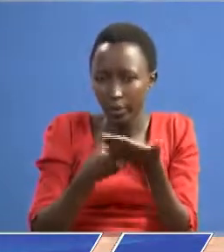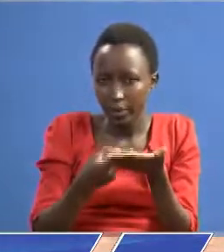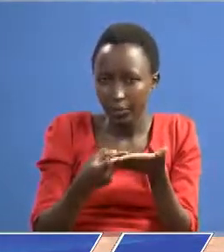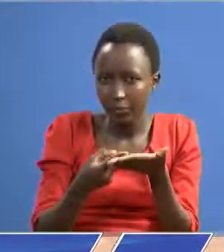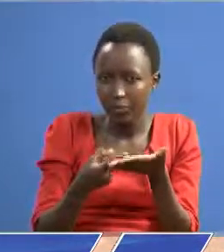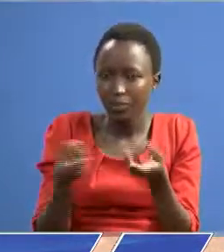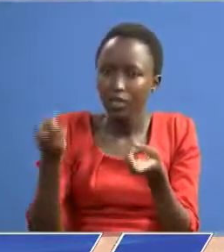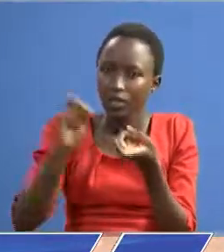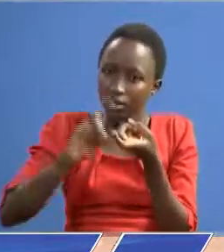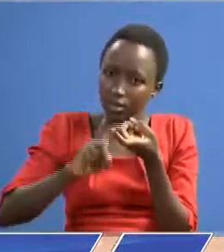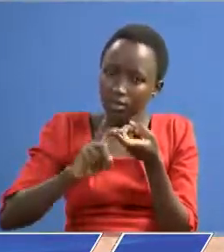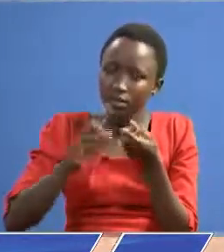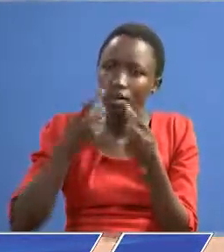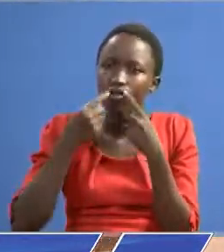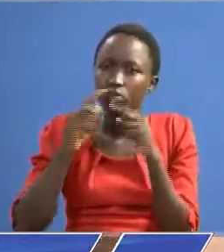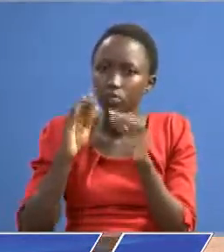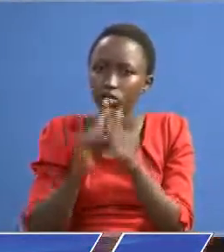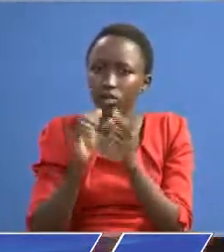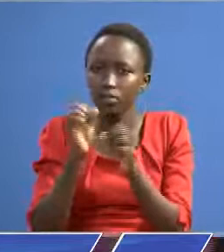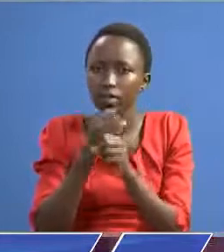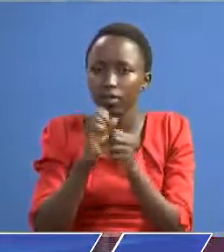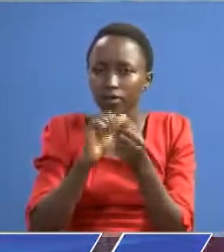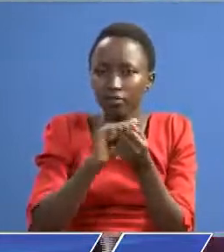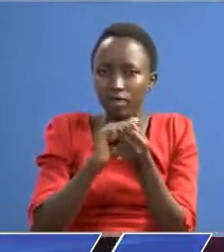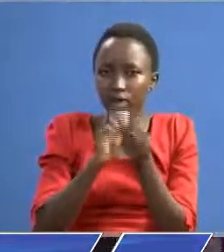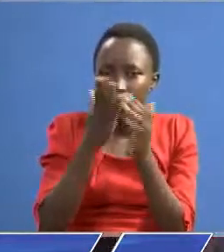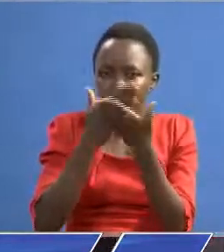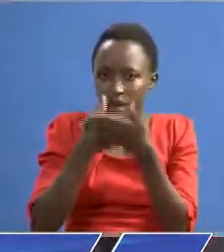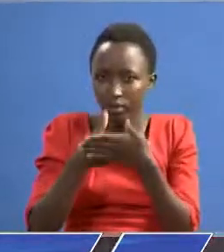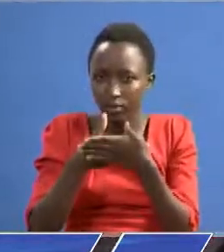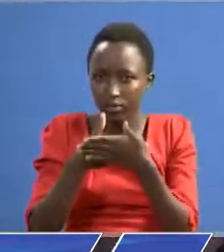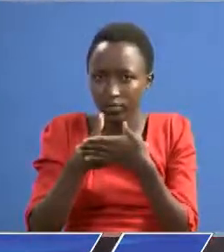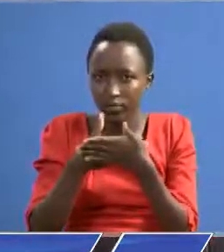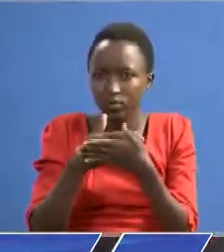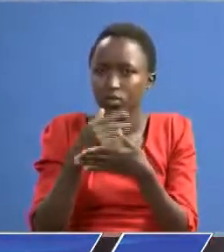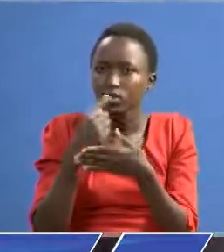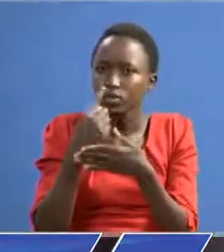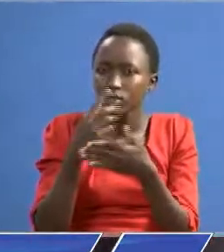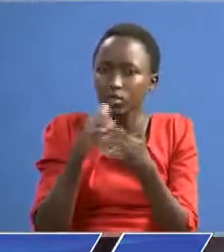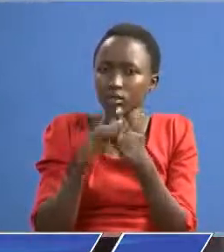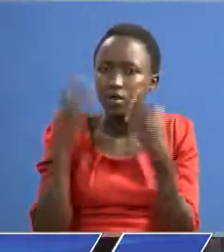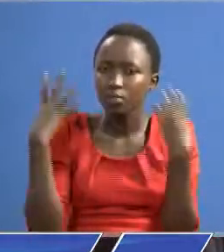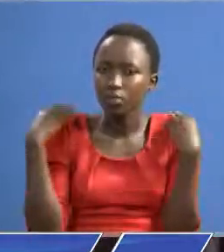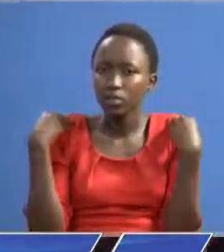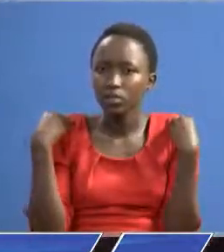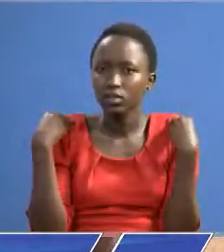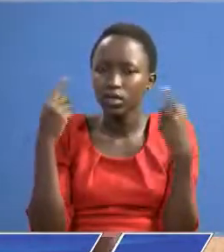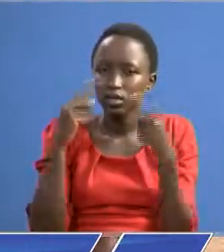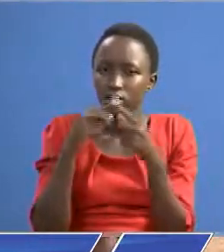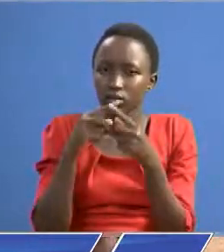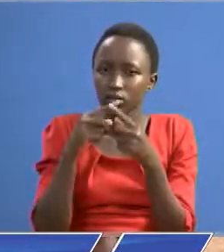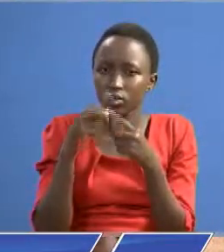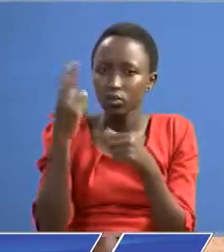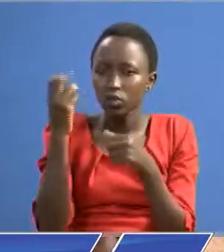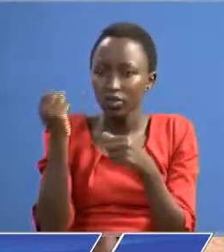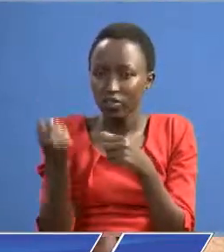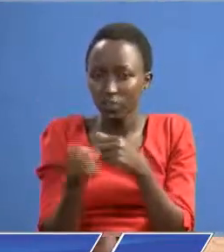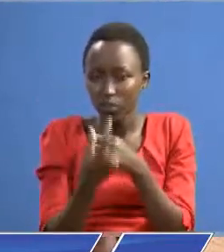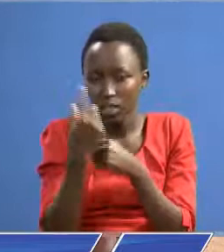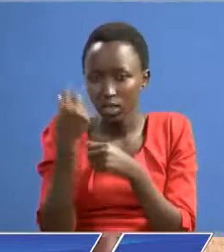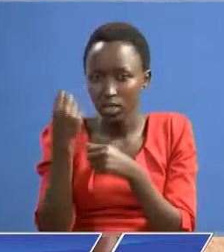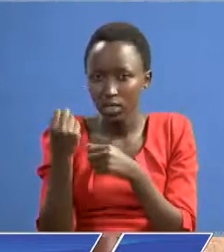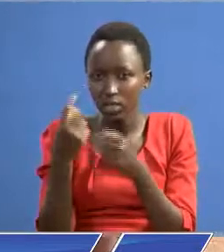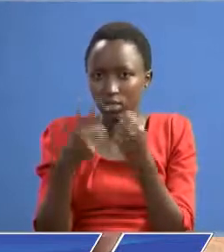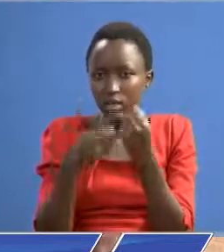The extension announcement was made on Friday night by the president, who said that the exercise will now run until May 25th,